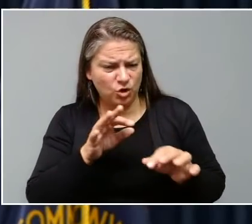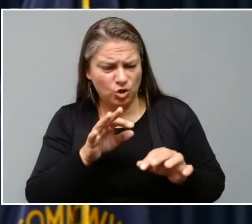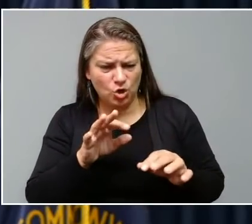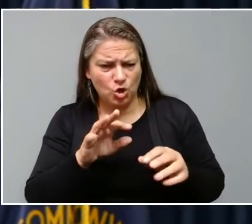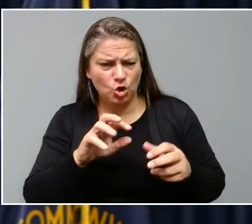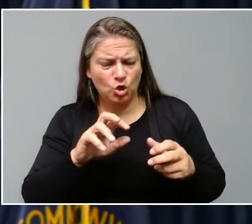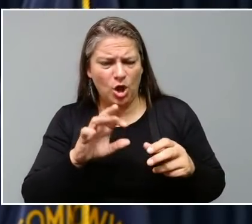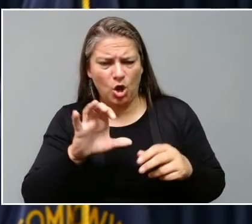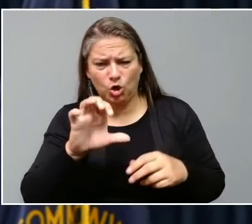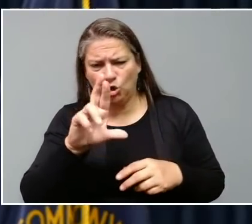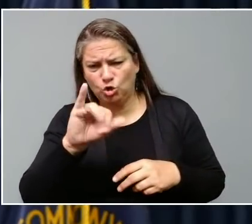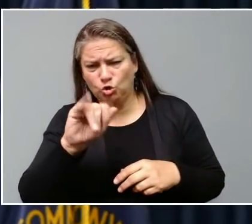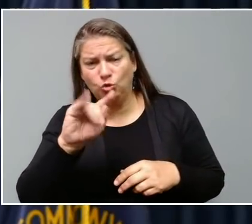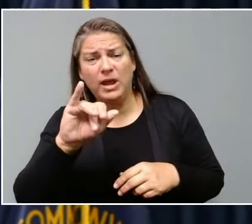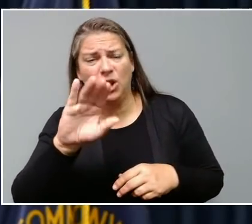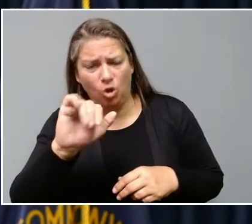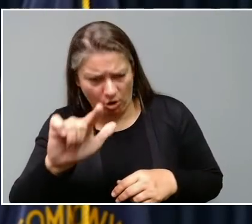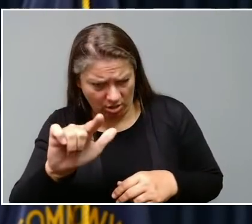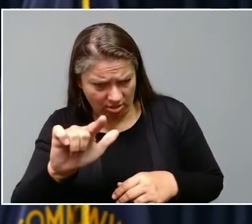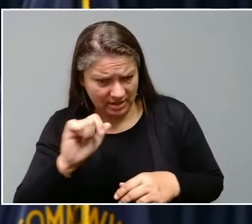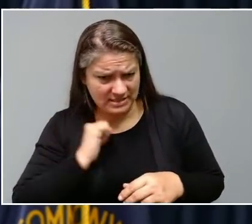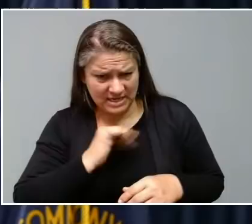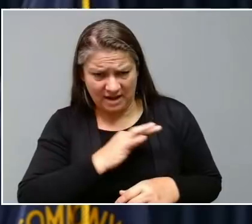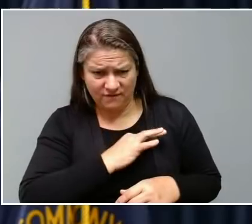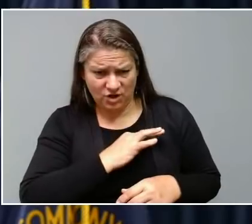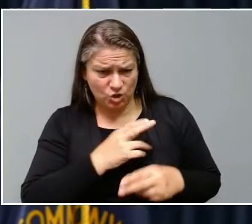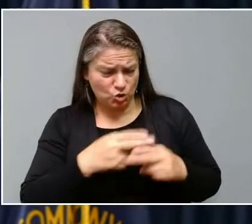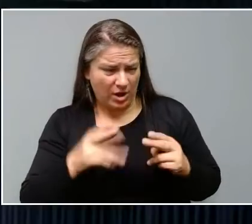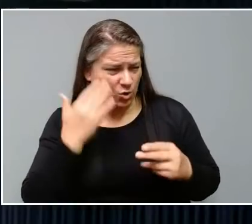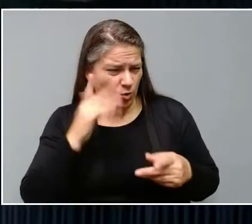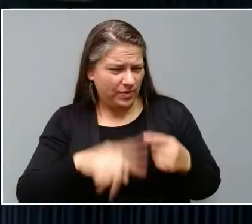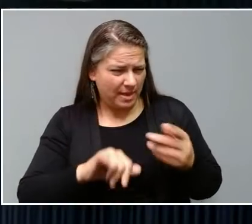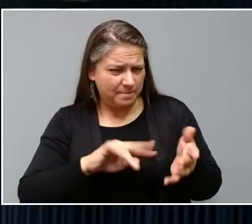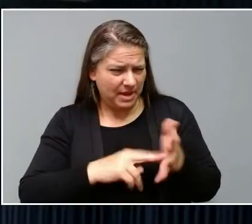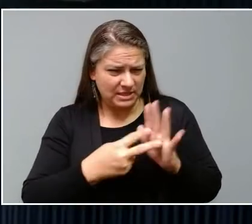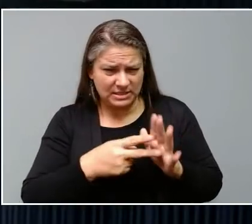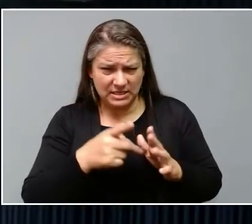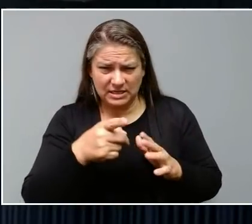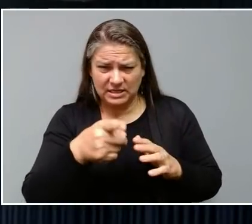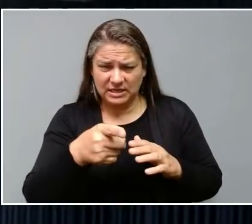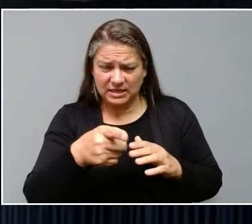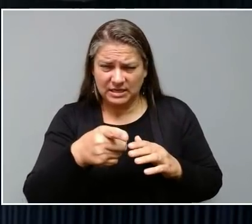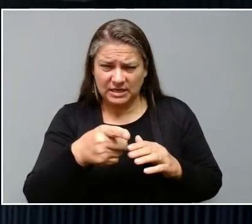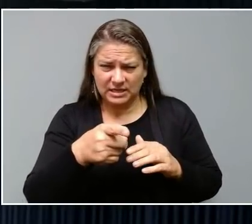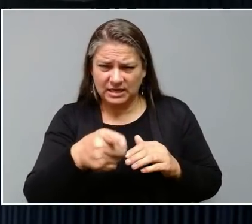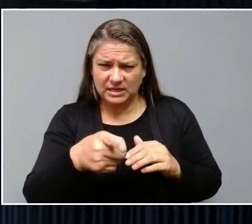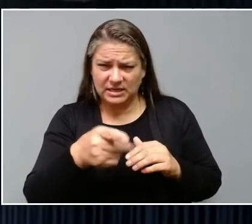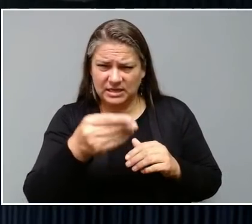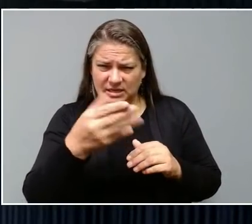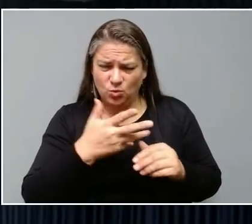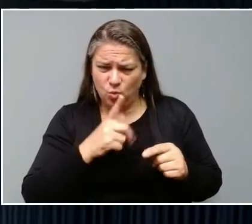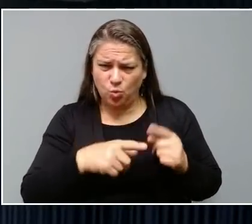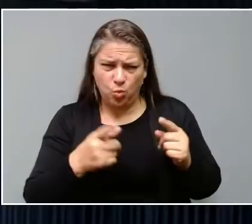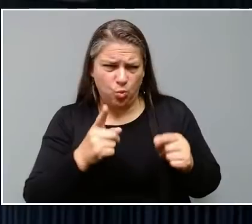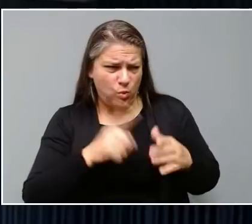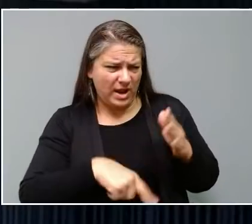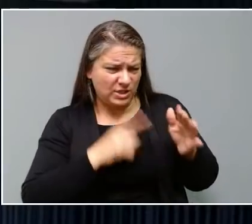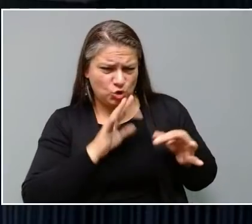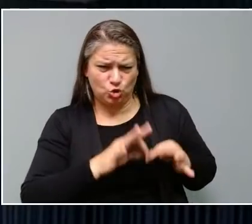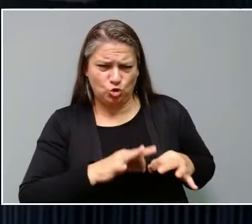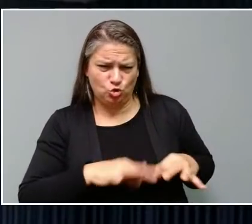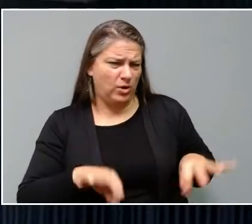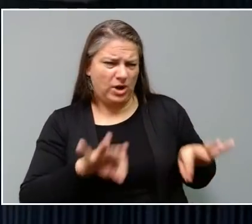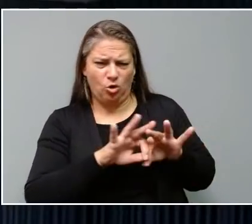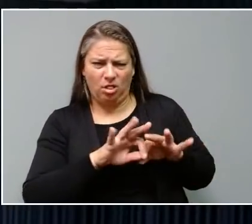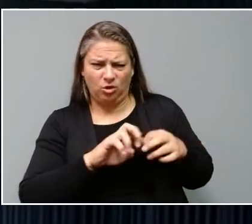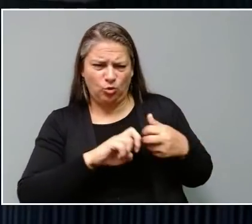shortages. A lot, like, I can infer what that means, but can you talk specifically about what constitutes as critical? And also, you mentioned that